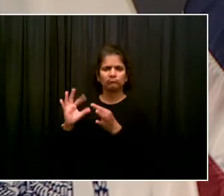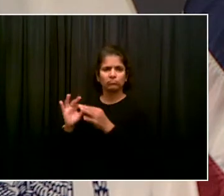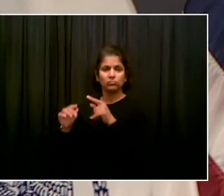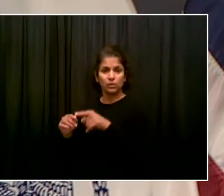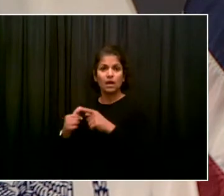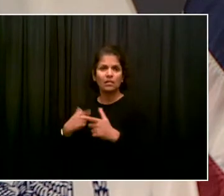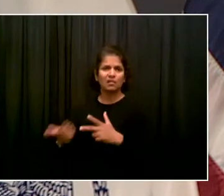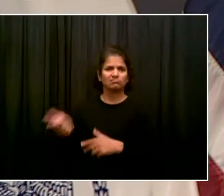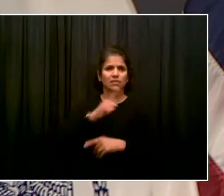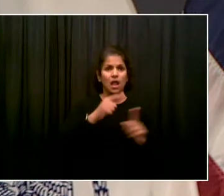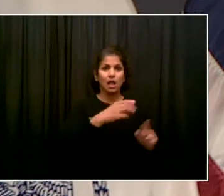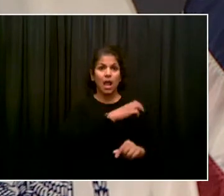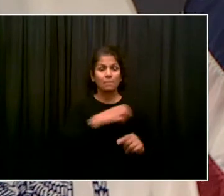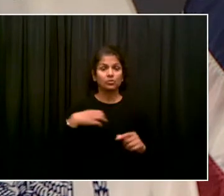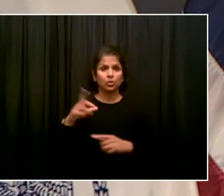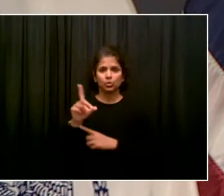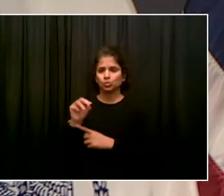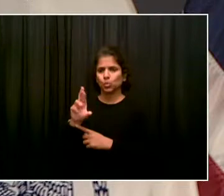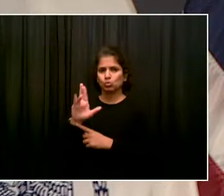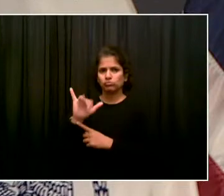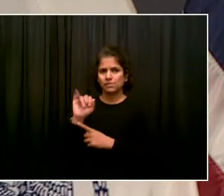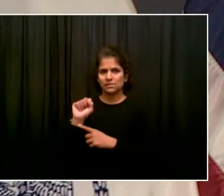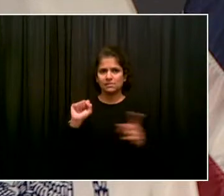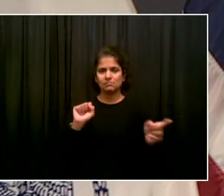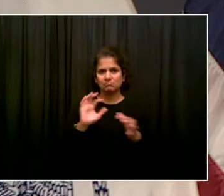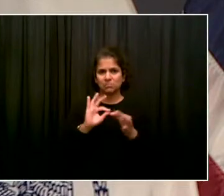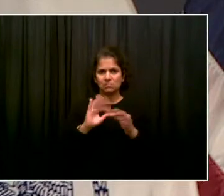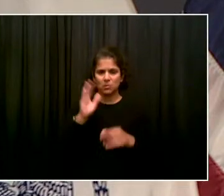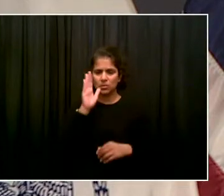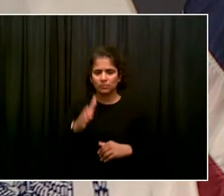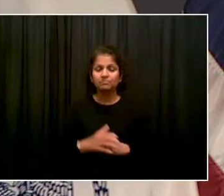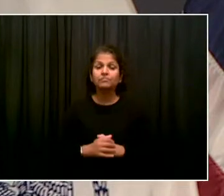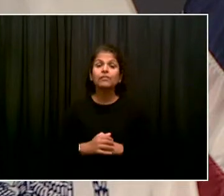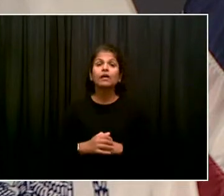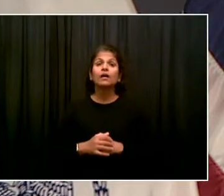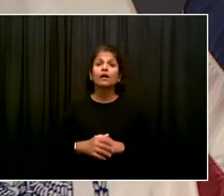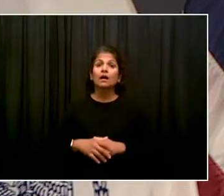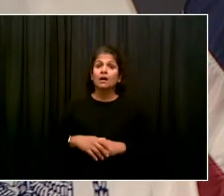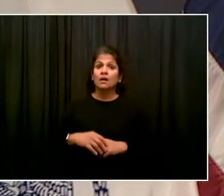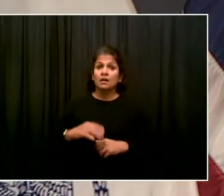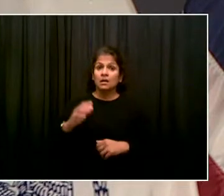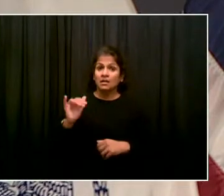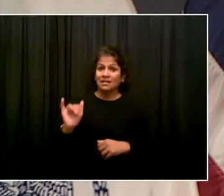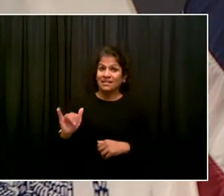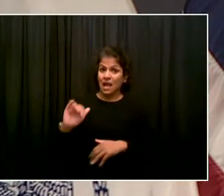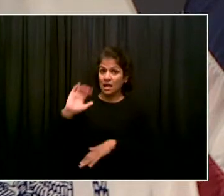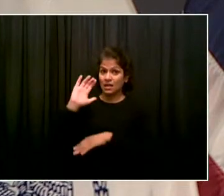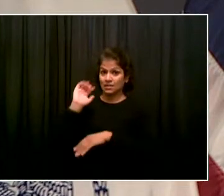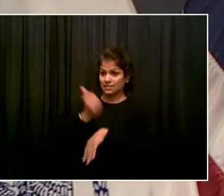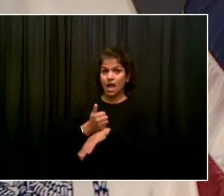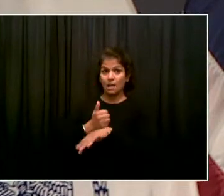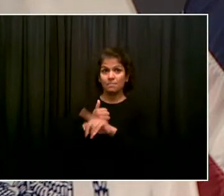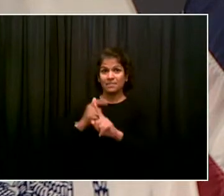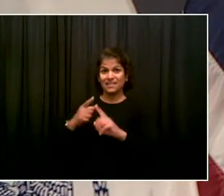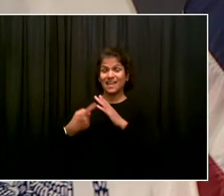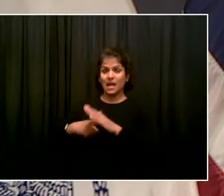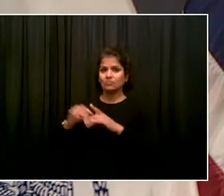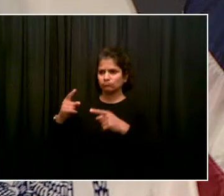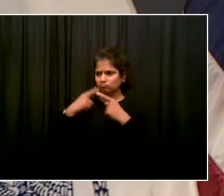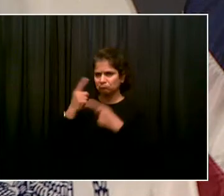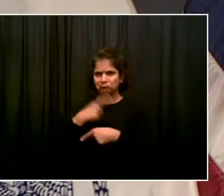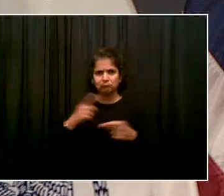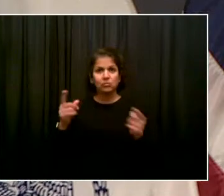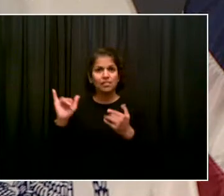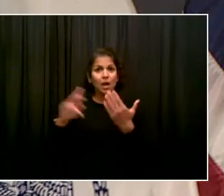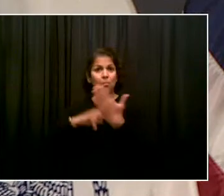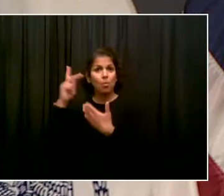from the beginning we're going to educate and work with the businesses, hear their concerns, answer their questions, and then we go out and enforce and